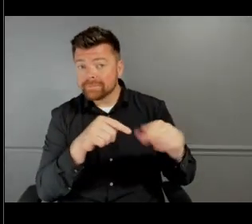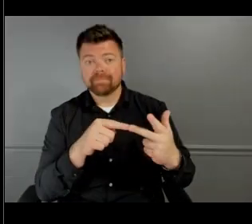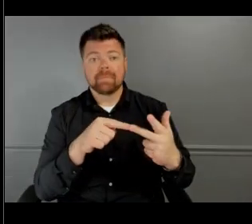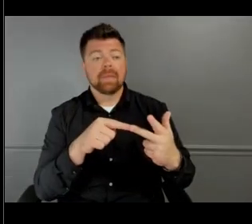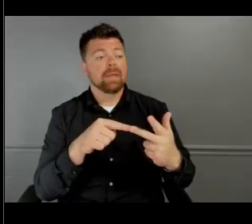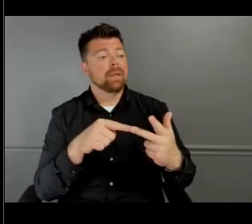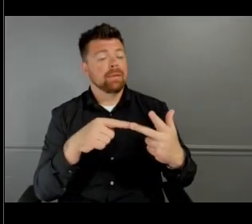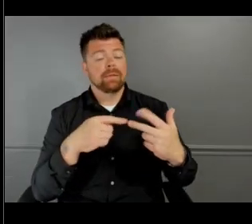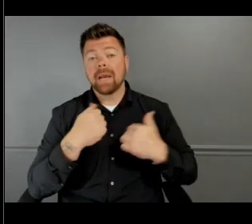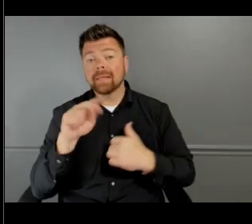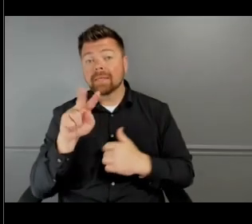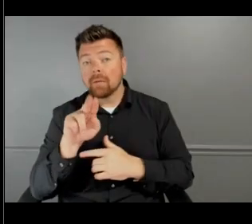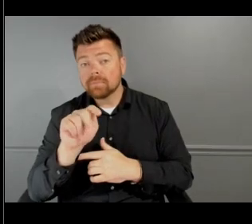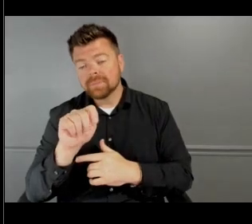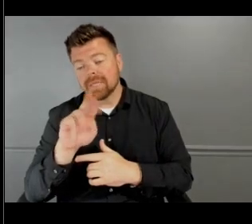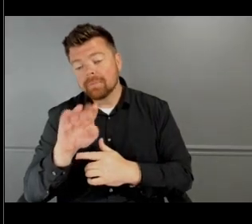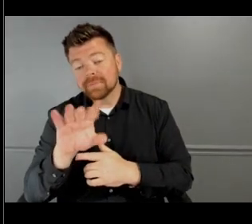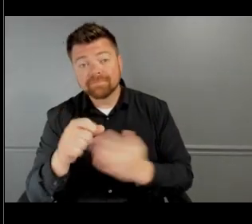and showers.